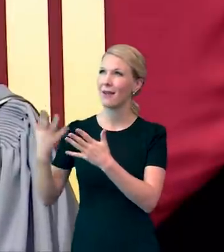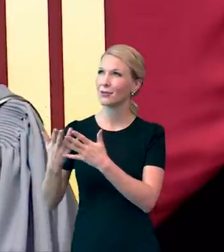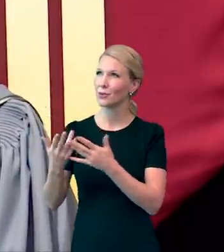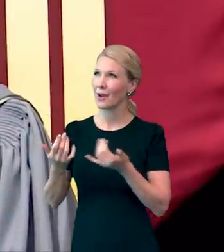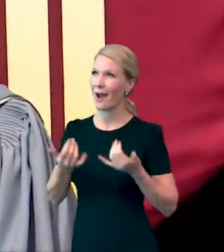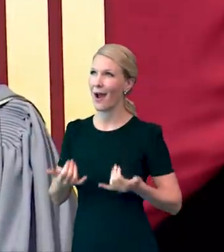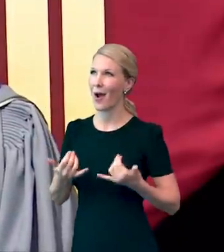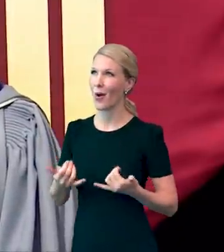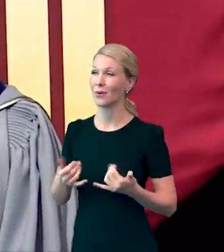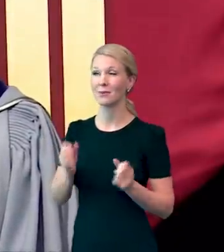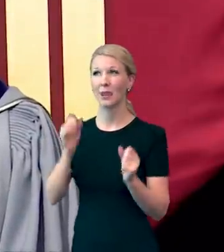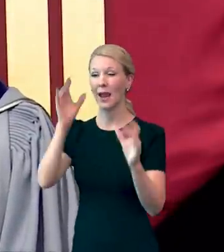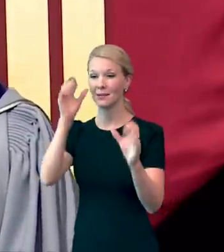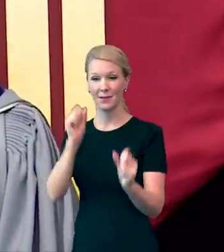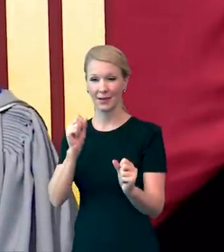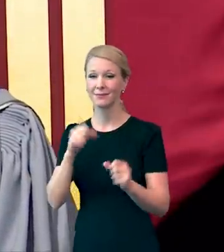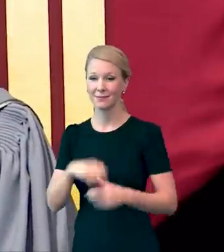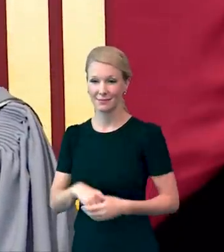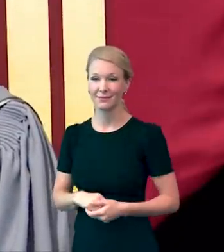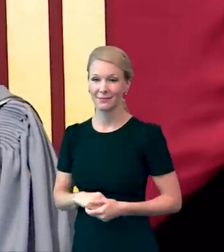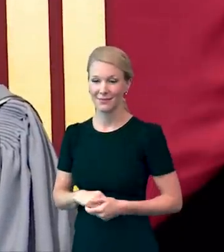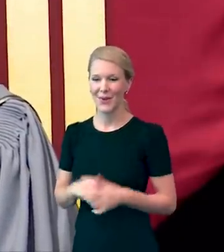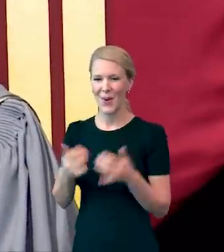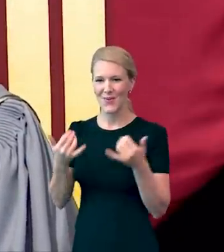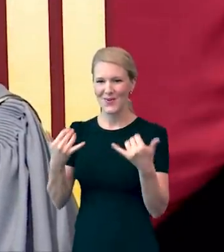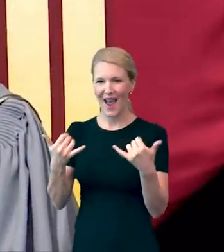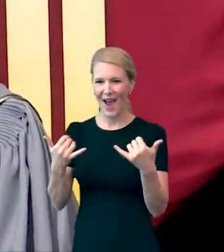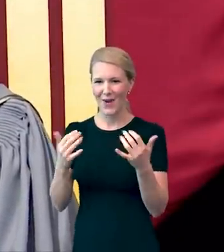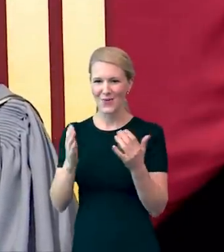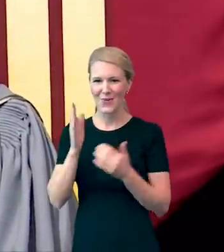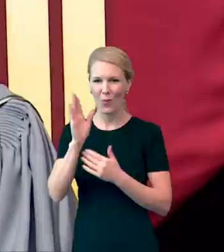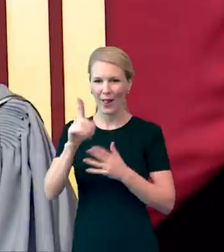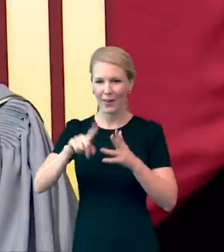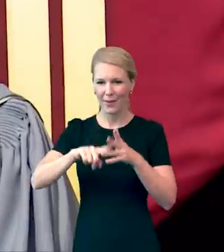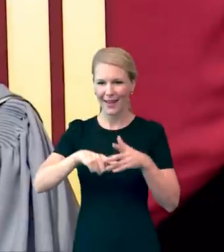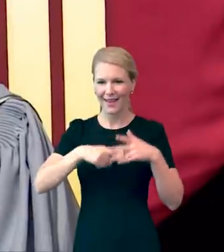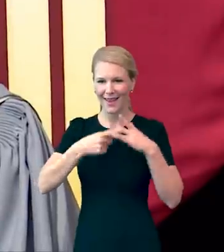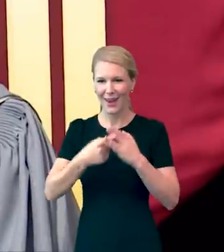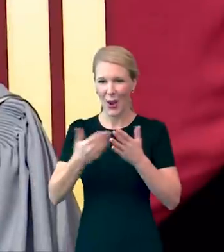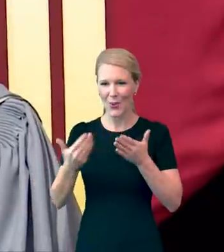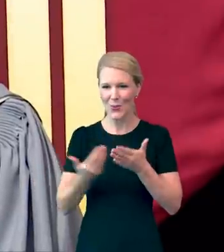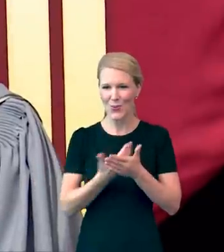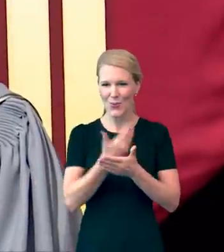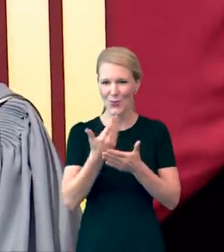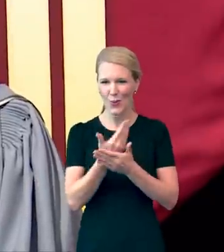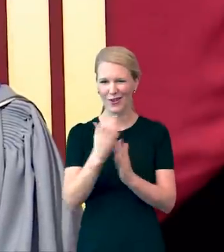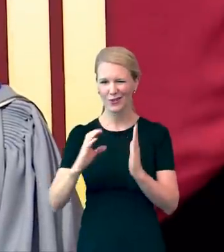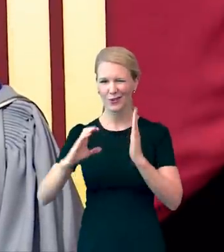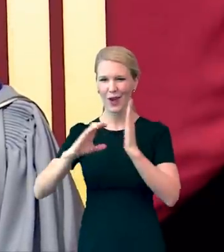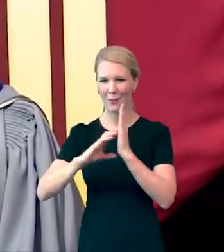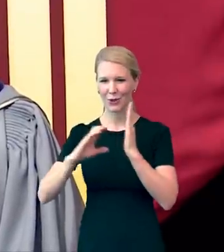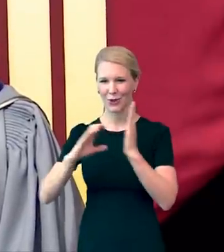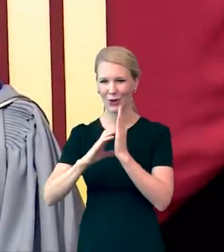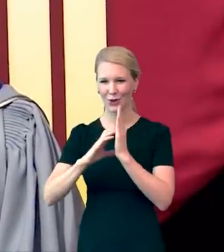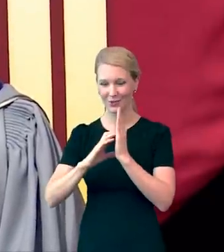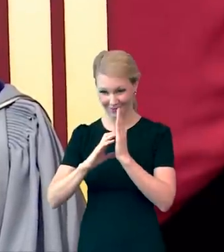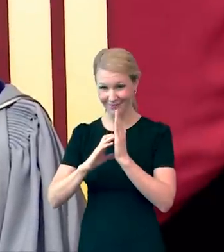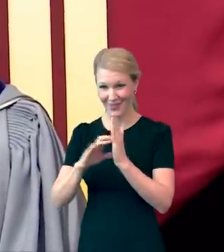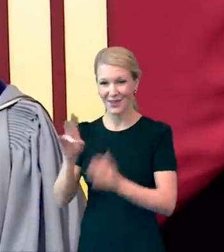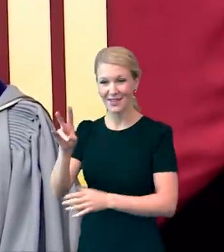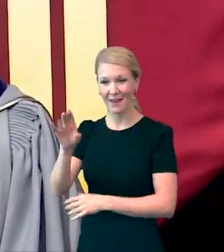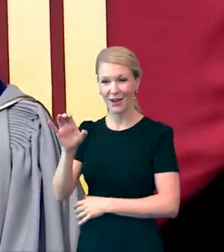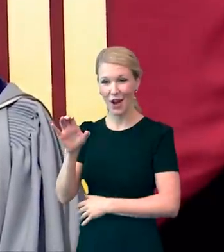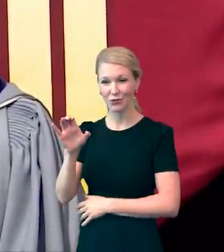and learning that were there before you, ready for the taking. It's pretty amazing. You are now about to begin a